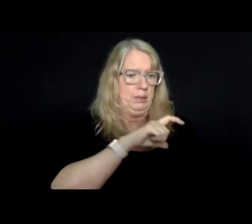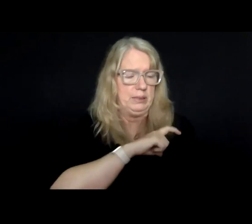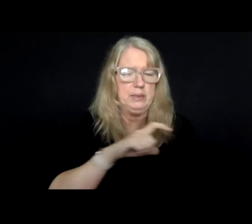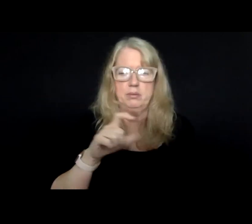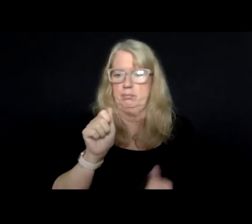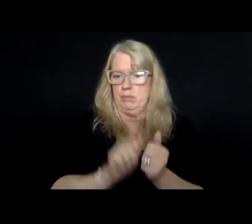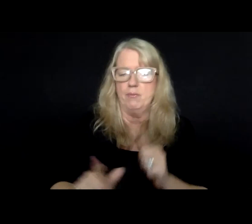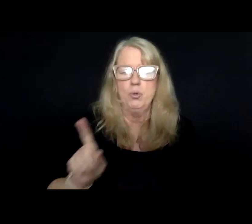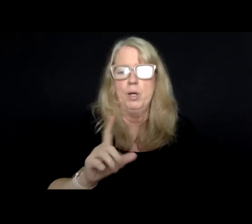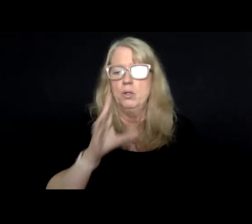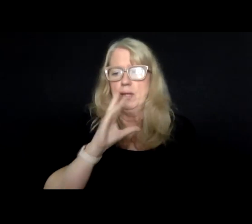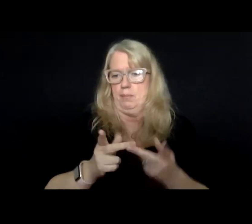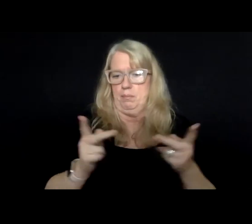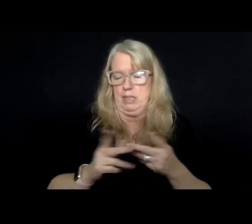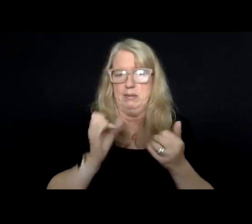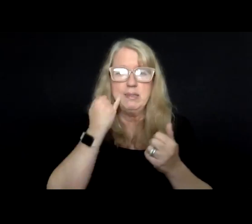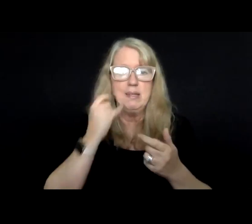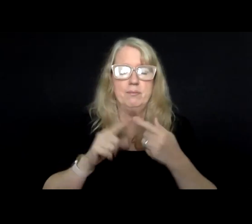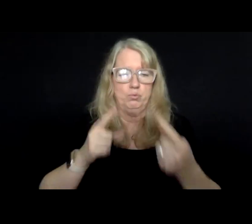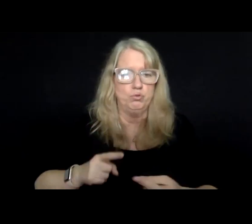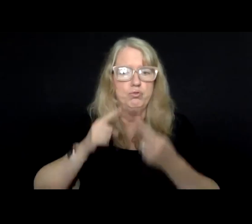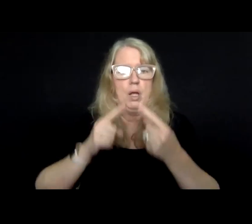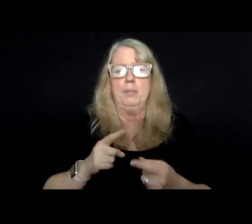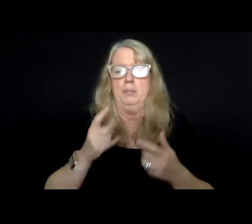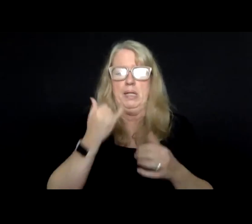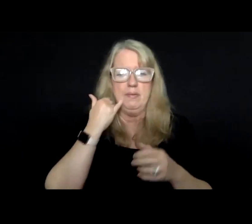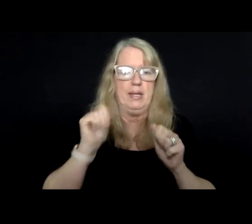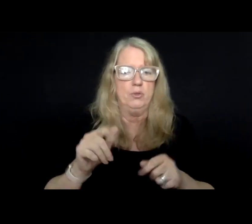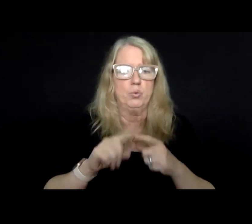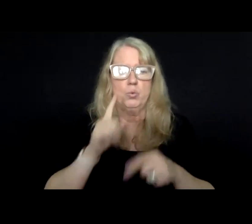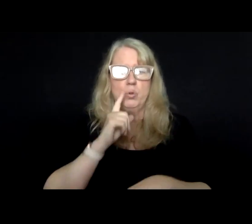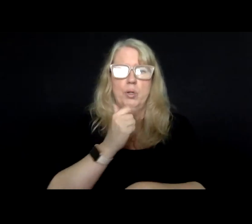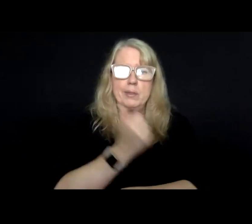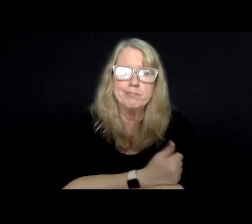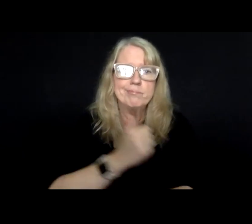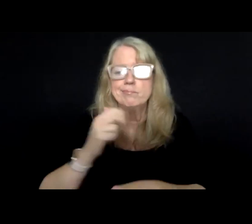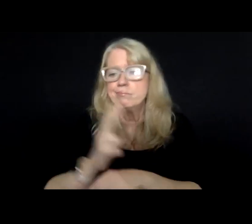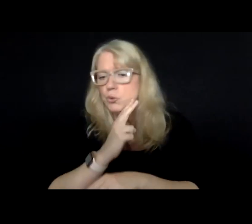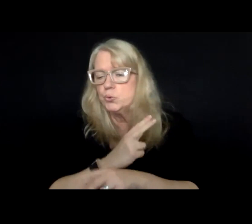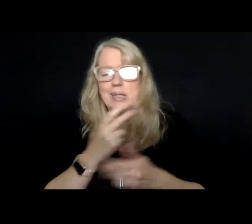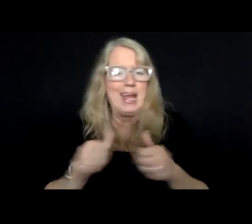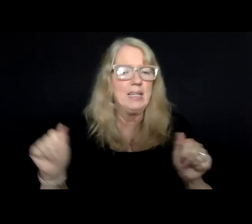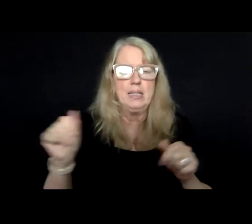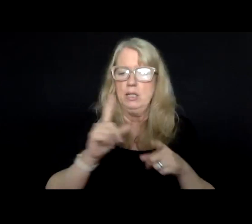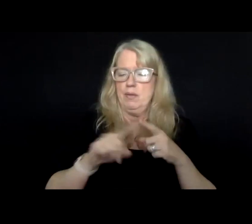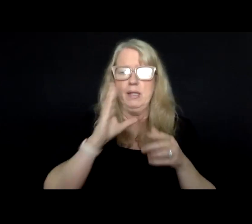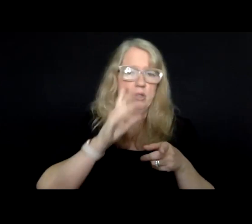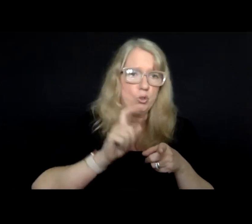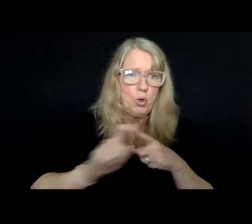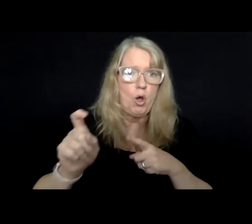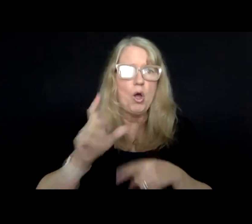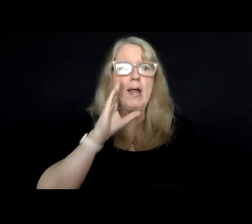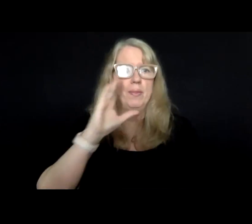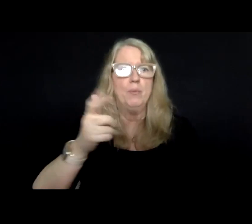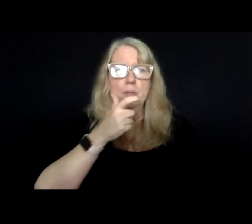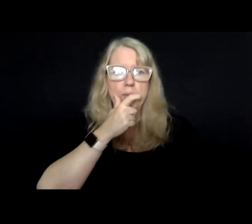be a place where someone struggling with any type of substance use could come, and they would call the warm line and we would dispatch